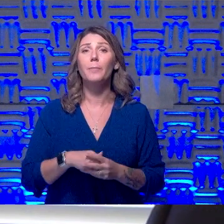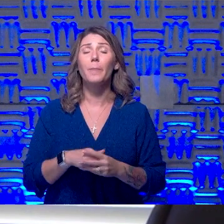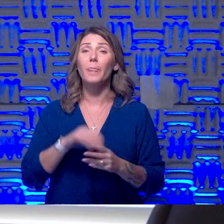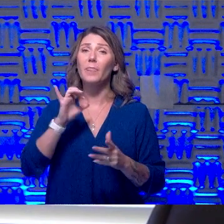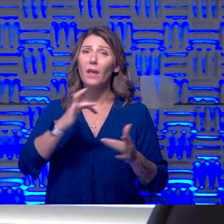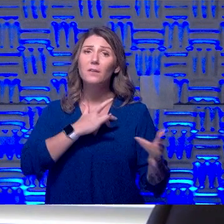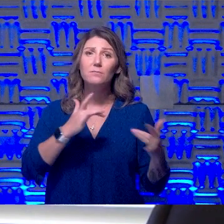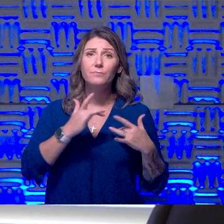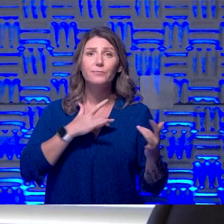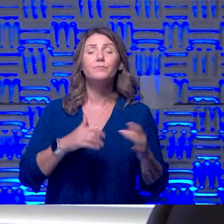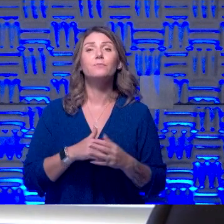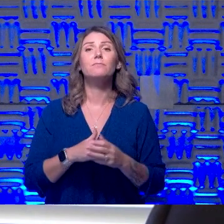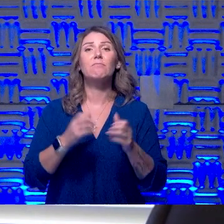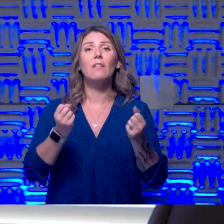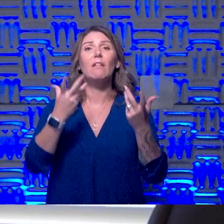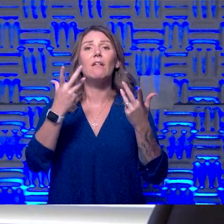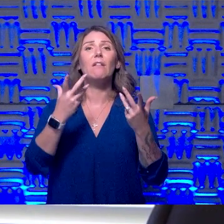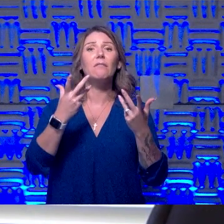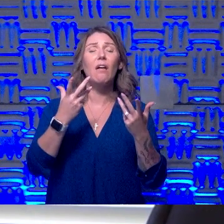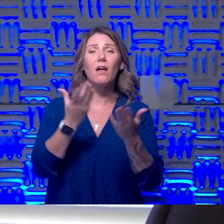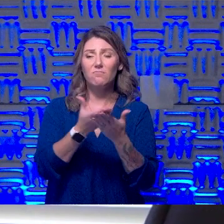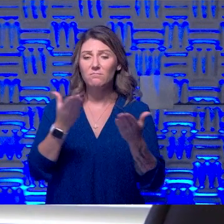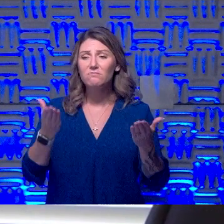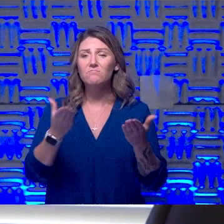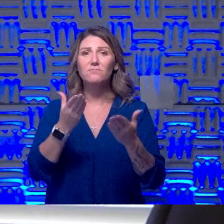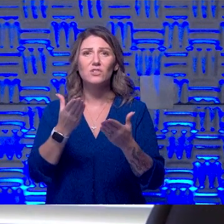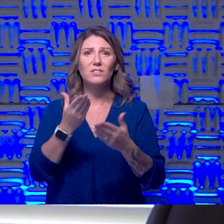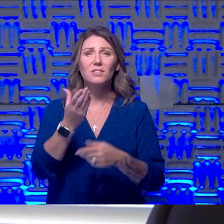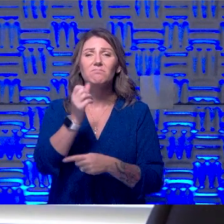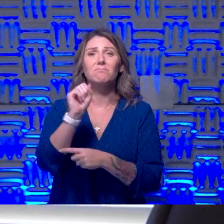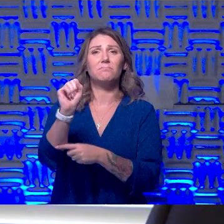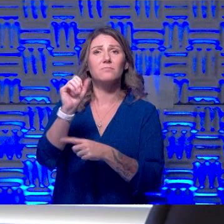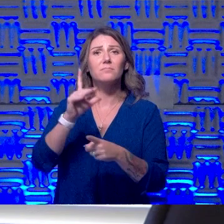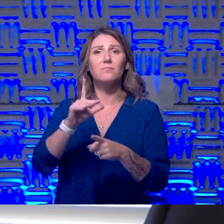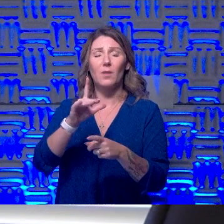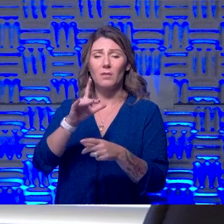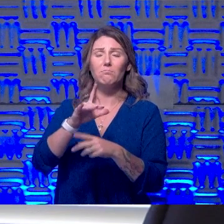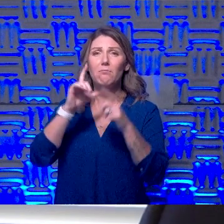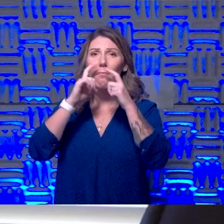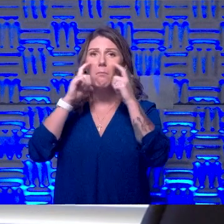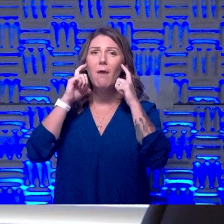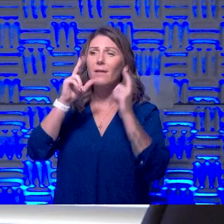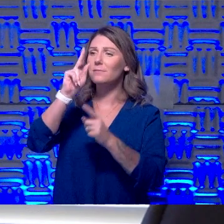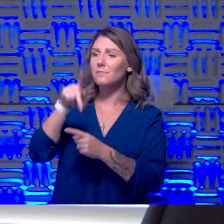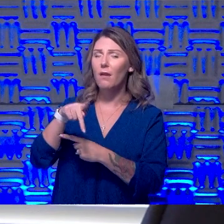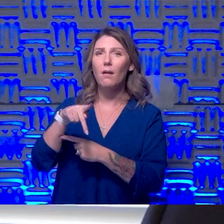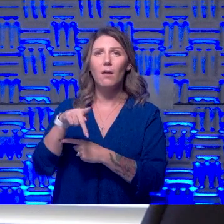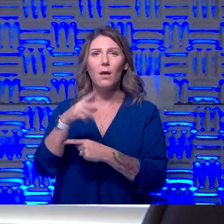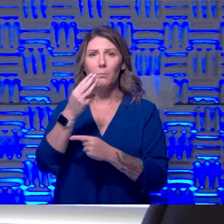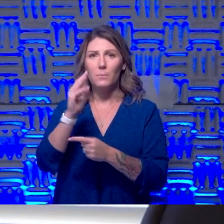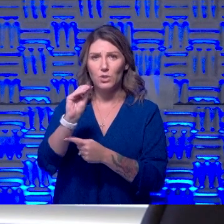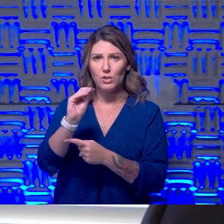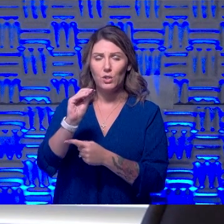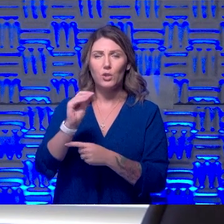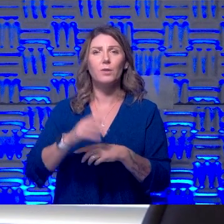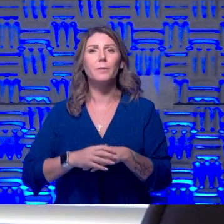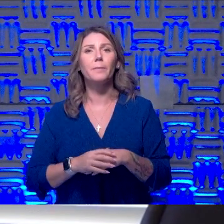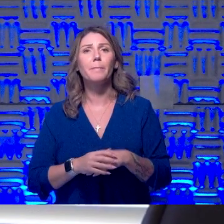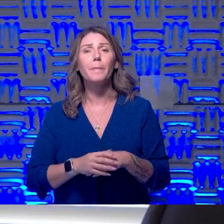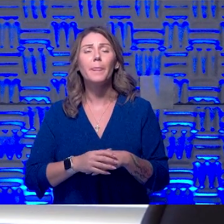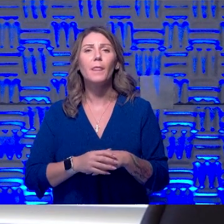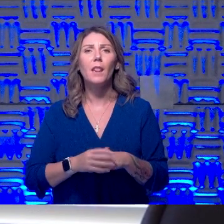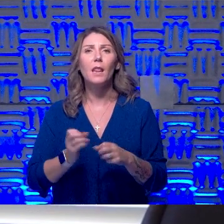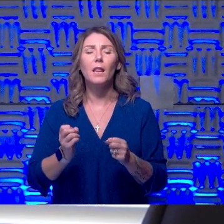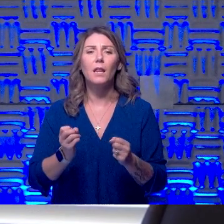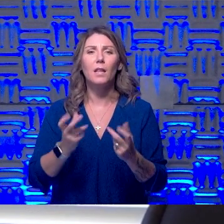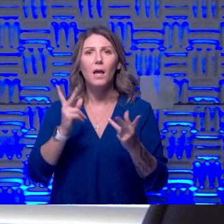so a lot of campaigns are going on in terms of Mask Up. We've got one in Missouri called Mask Up Missouri. And really getting people to think